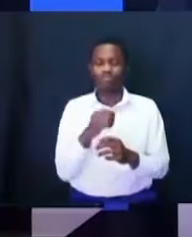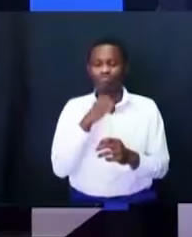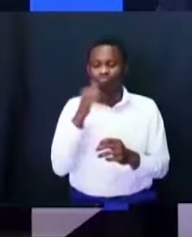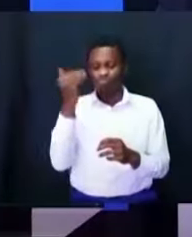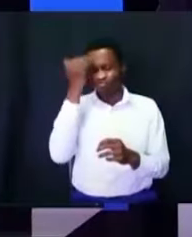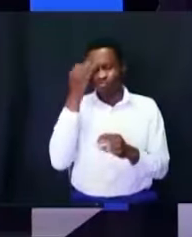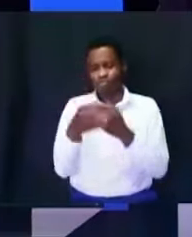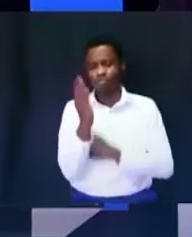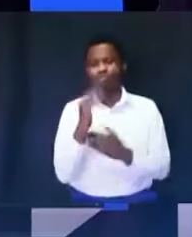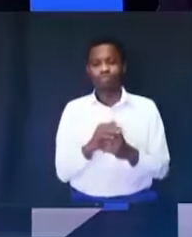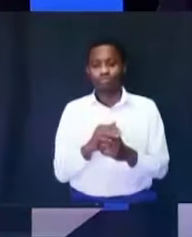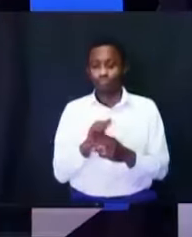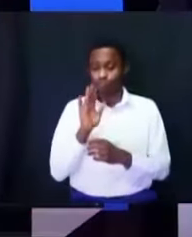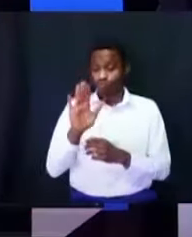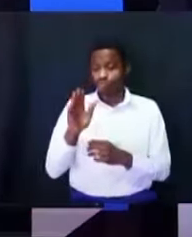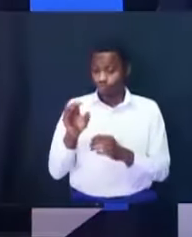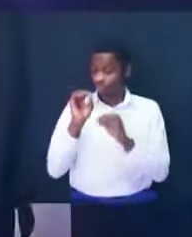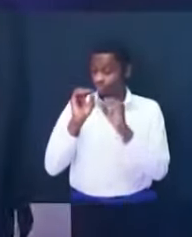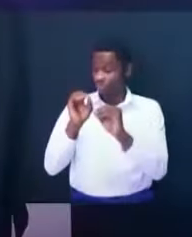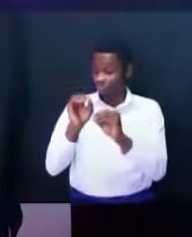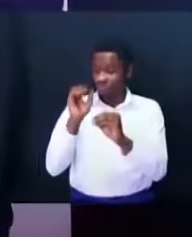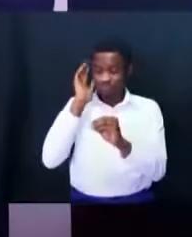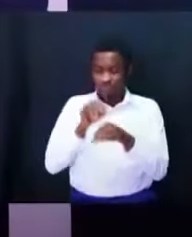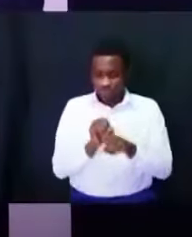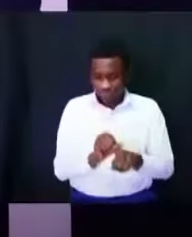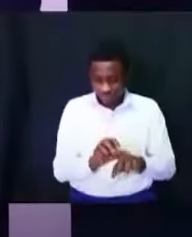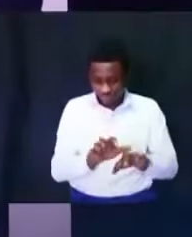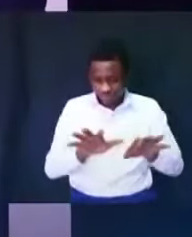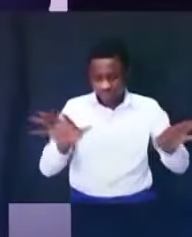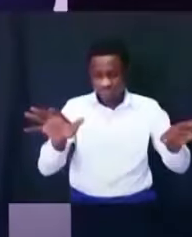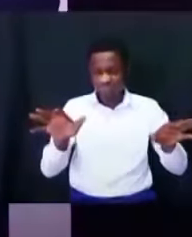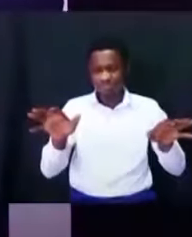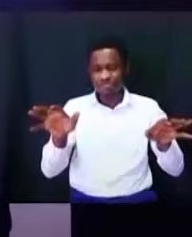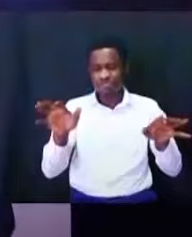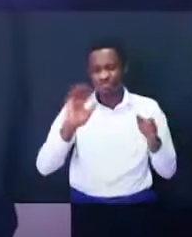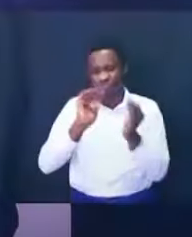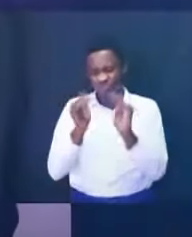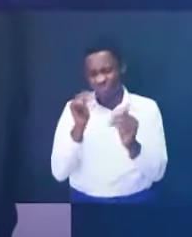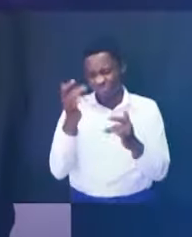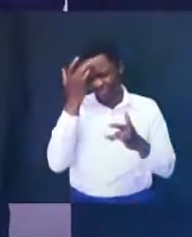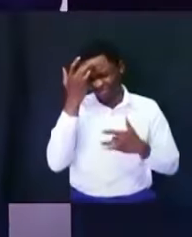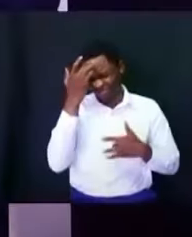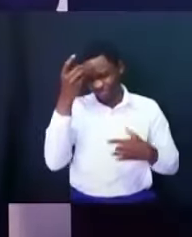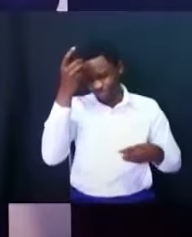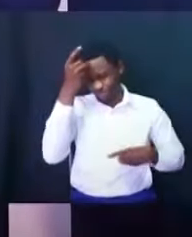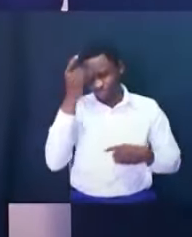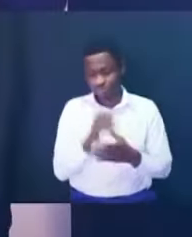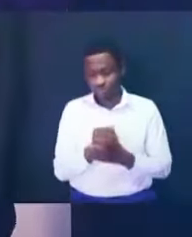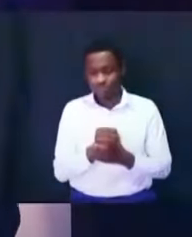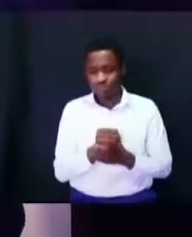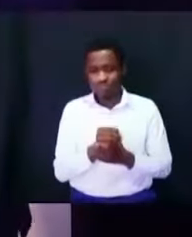ungodly their teaching was spread like gang grein among them are